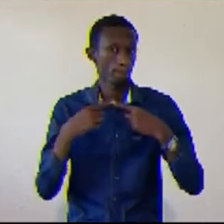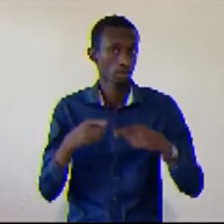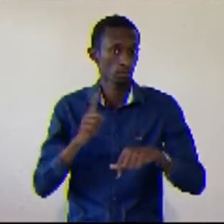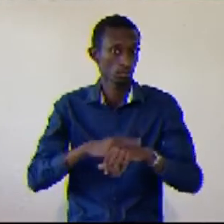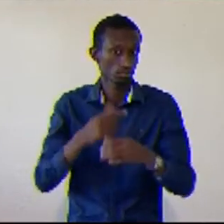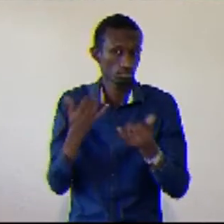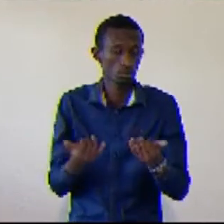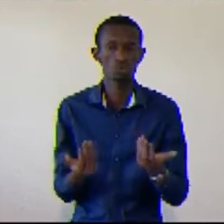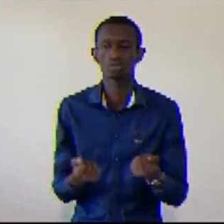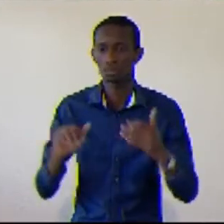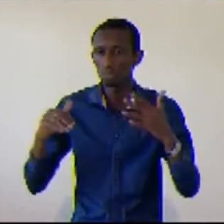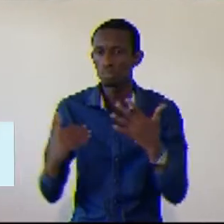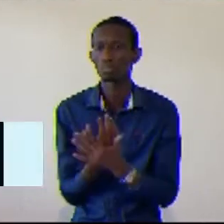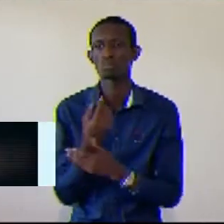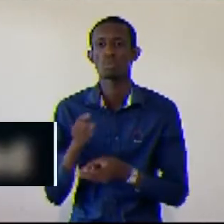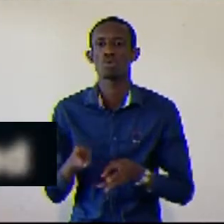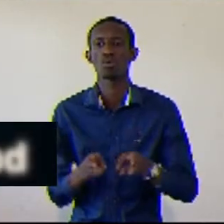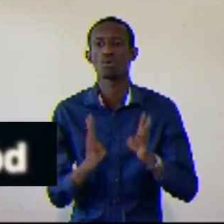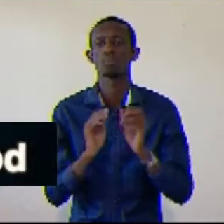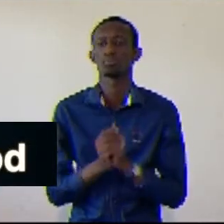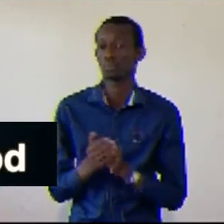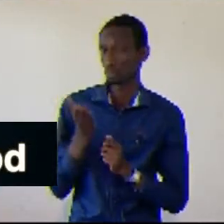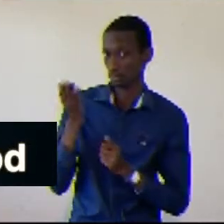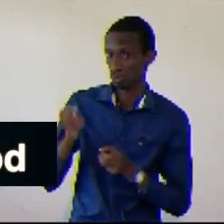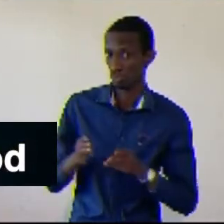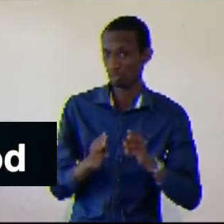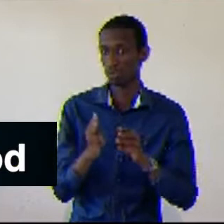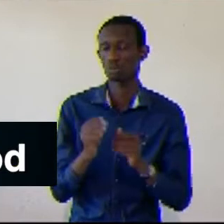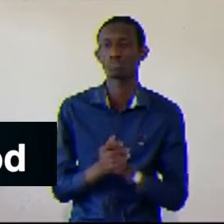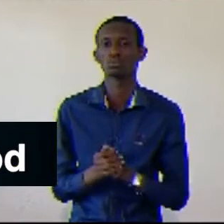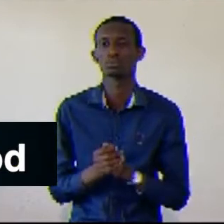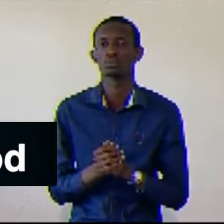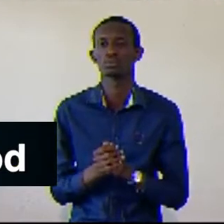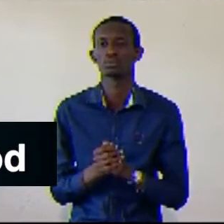method. The method is known as